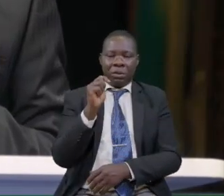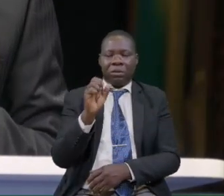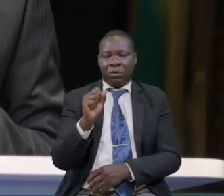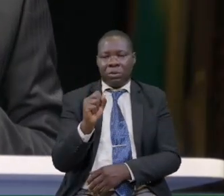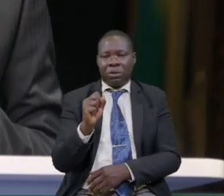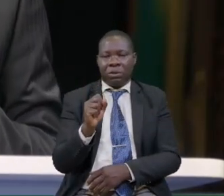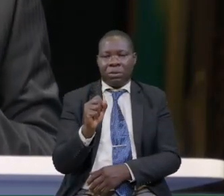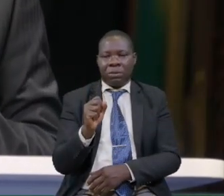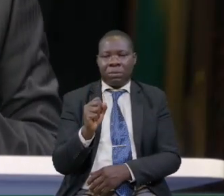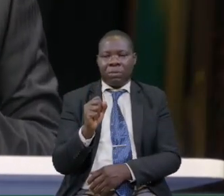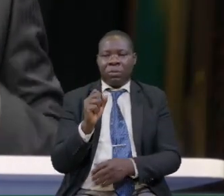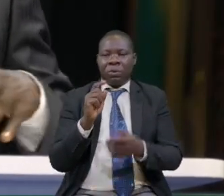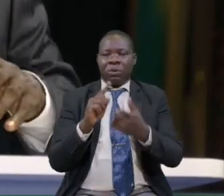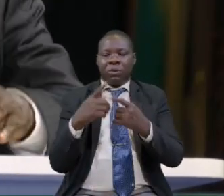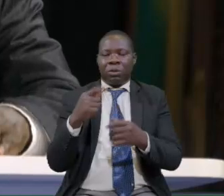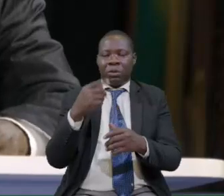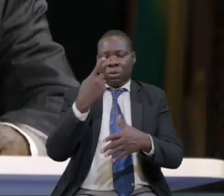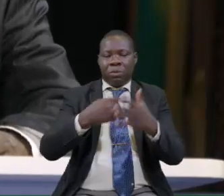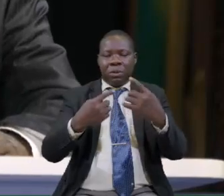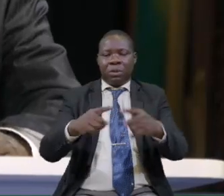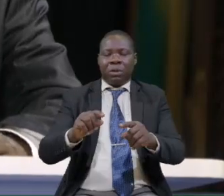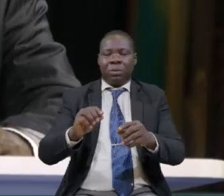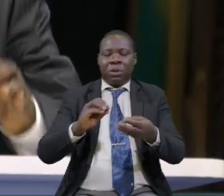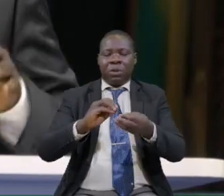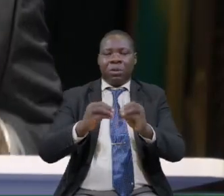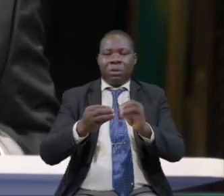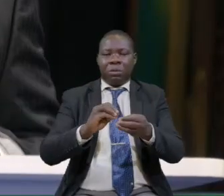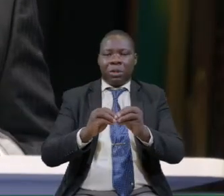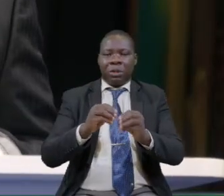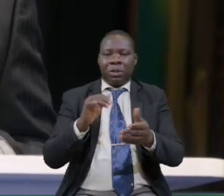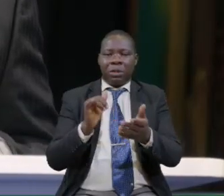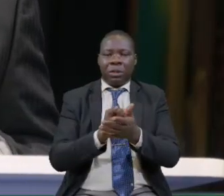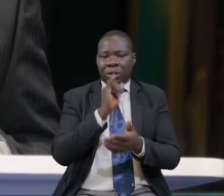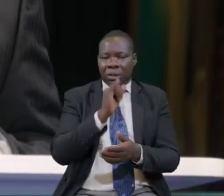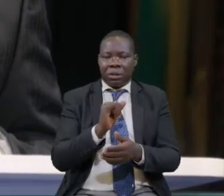to the WhatsApp number that is displayed